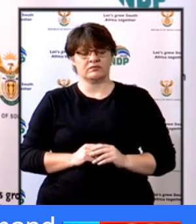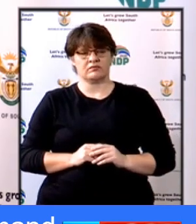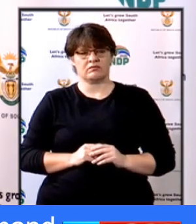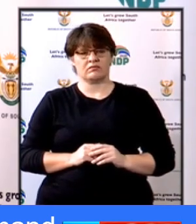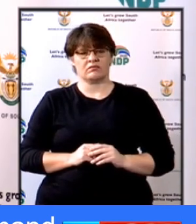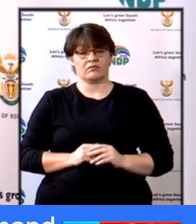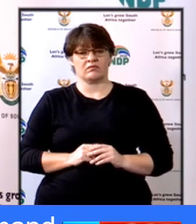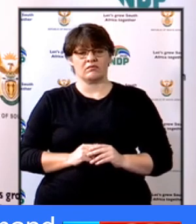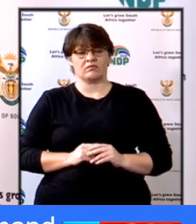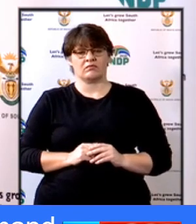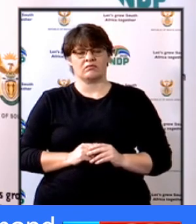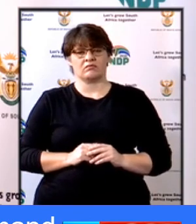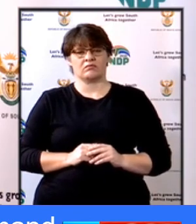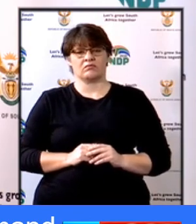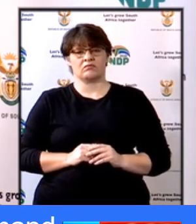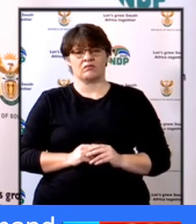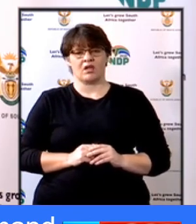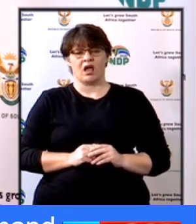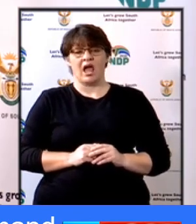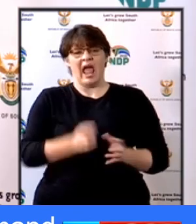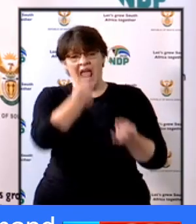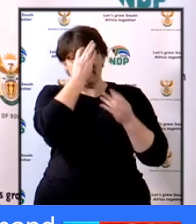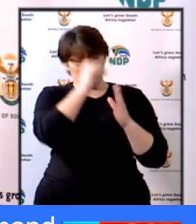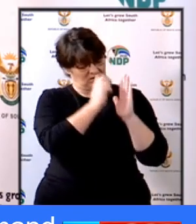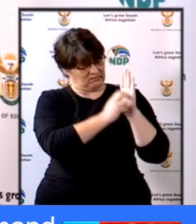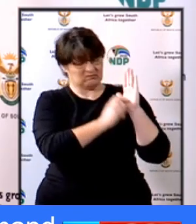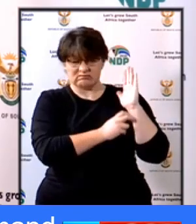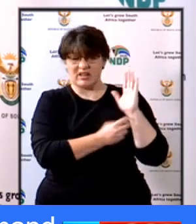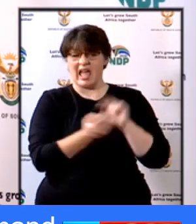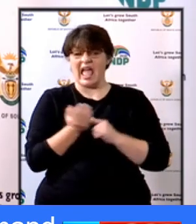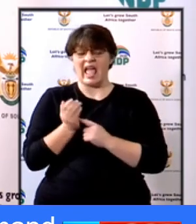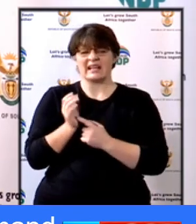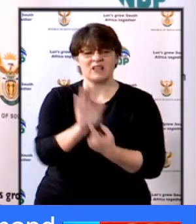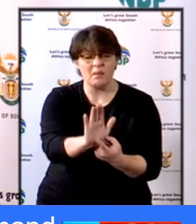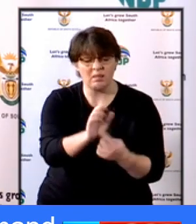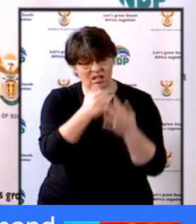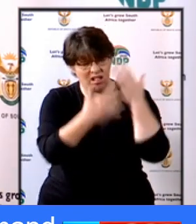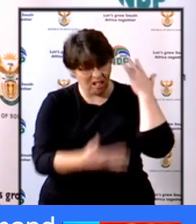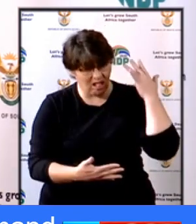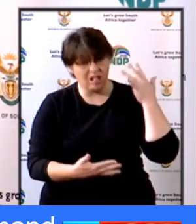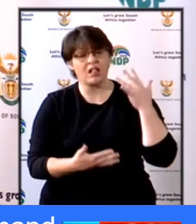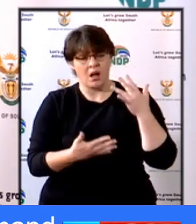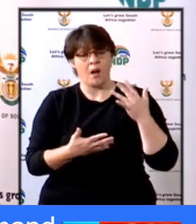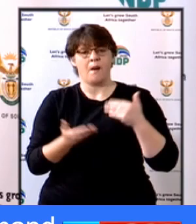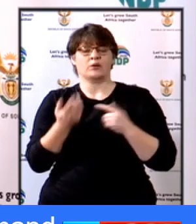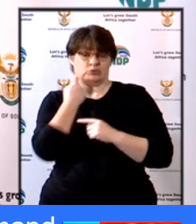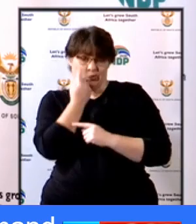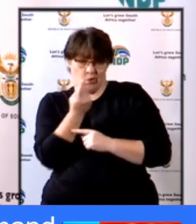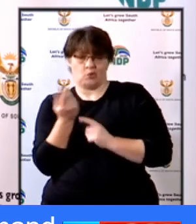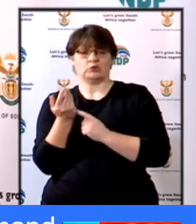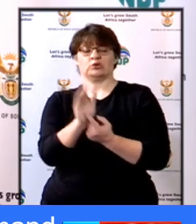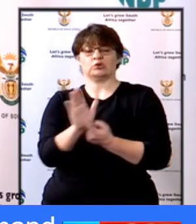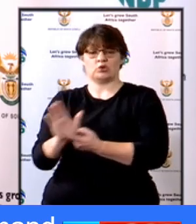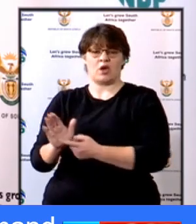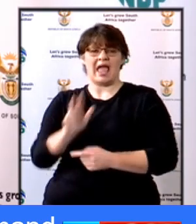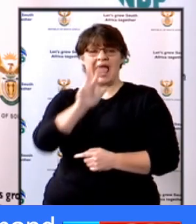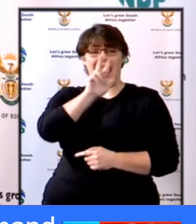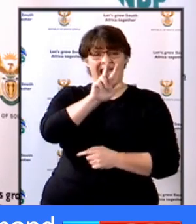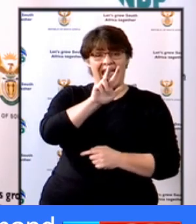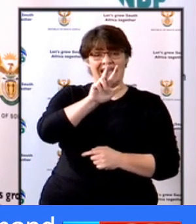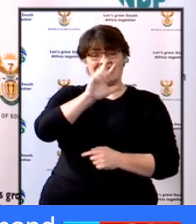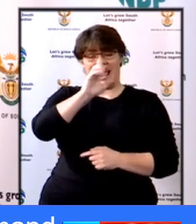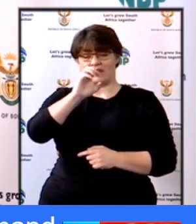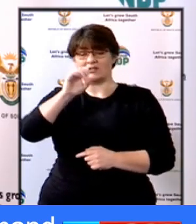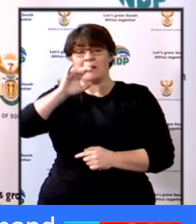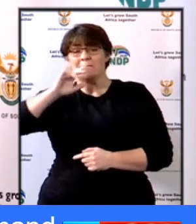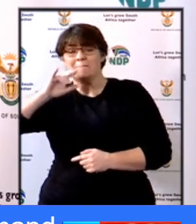tomorrow we'll be releasing more of the details, we'll show samples of all of this, but some 38 million surgical masks have been